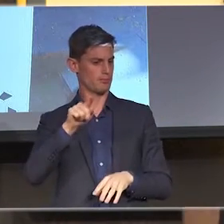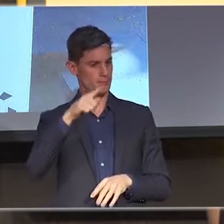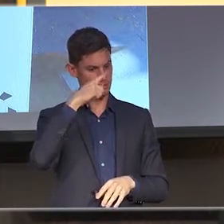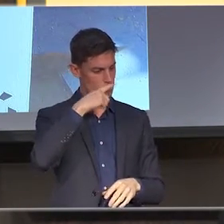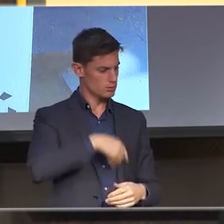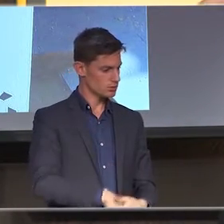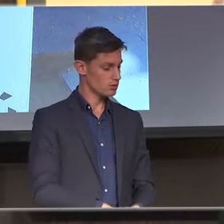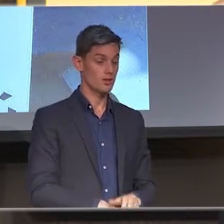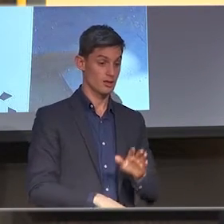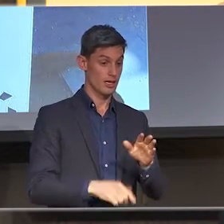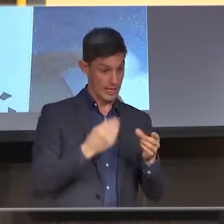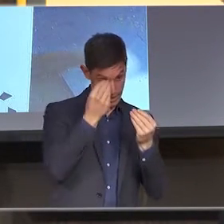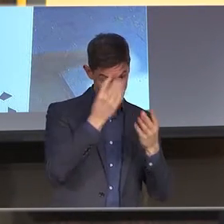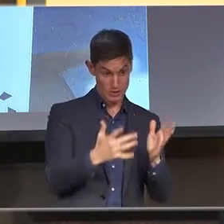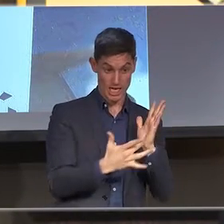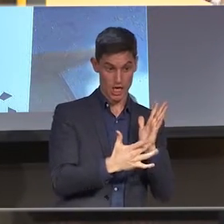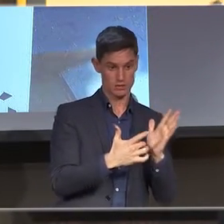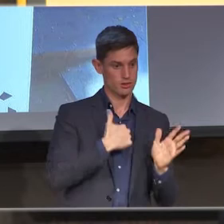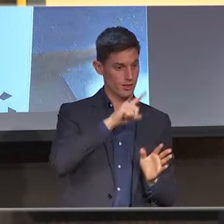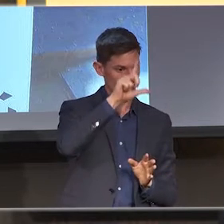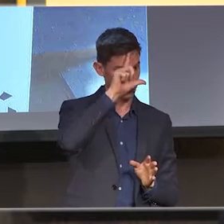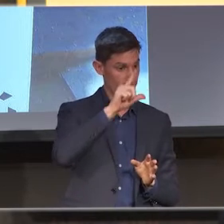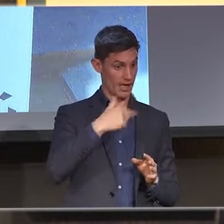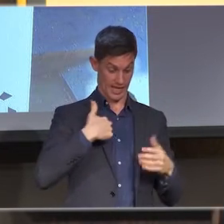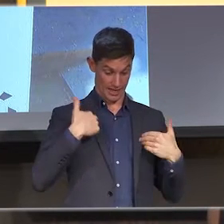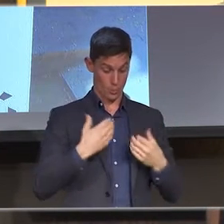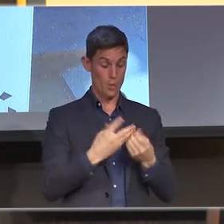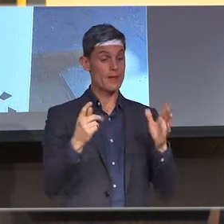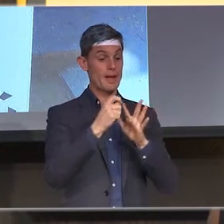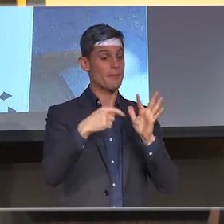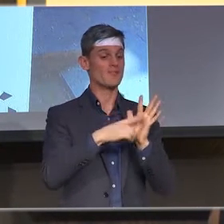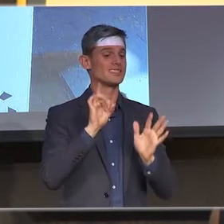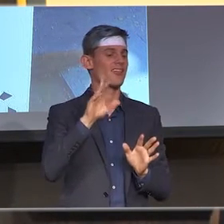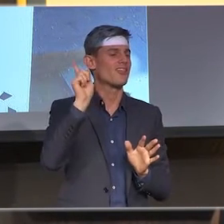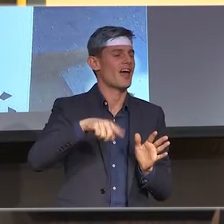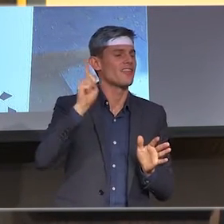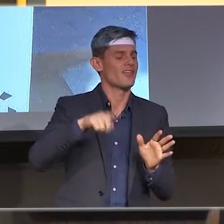I struggle with technology. Now, we lived without PowerPoint for tens of thousands of years.